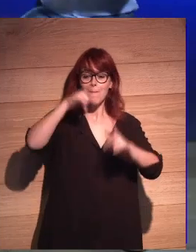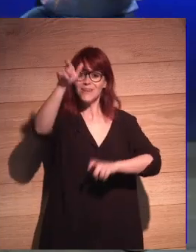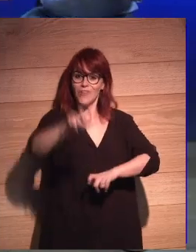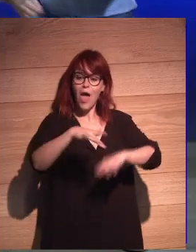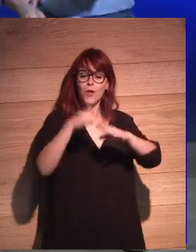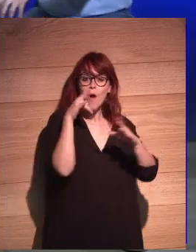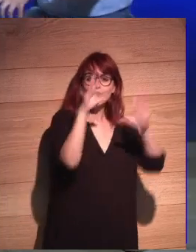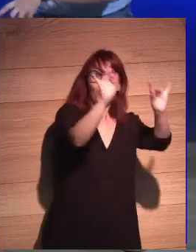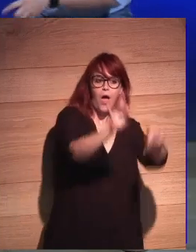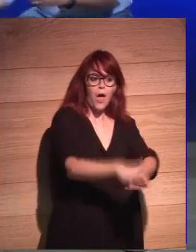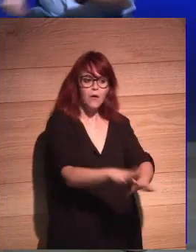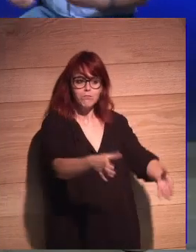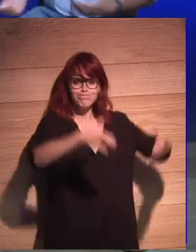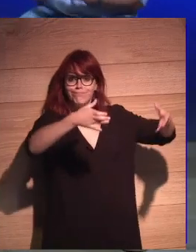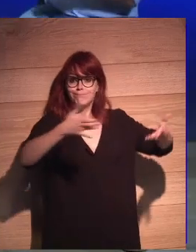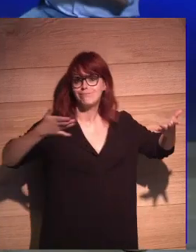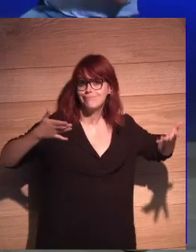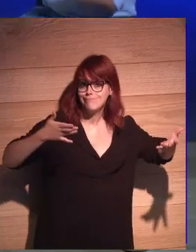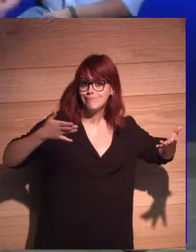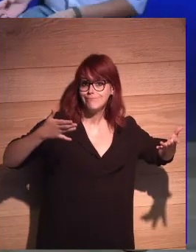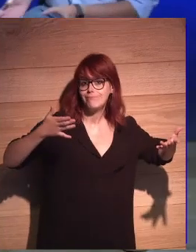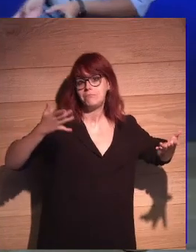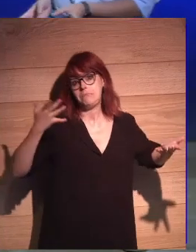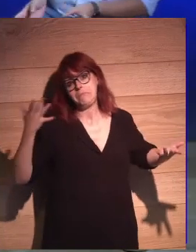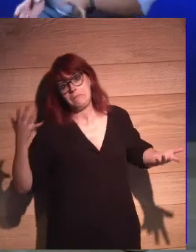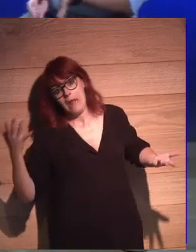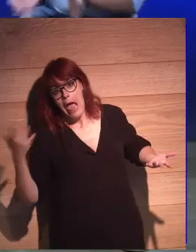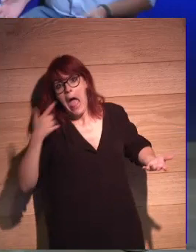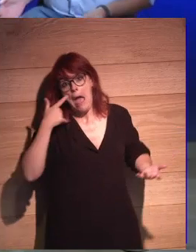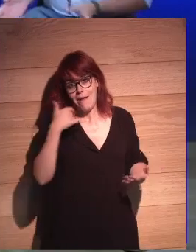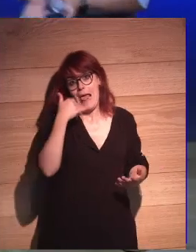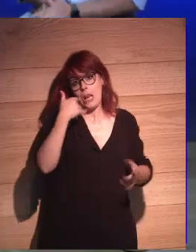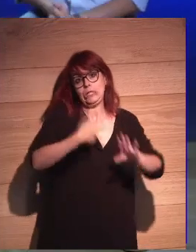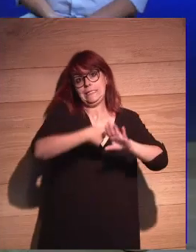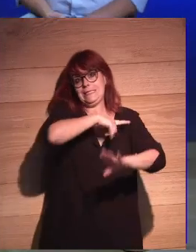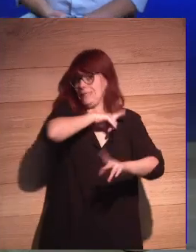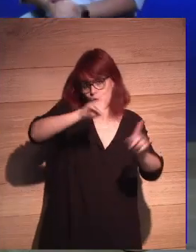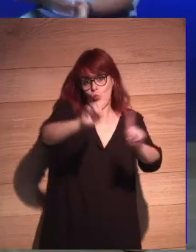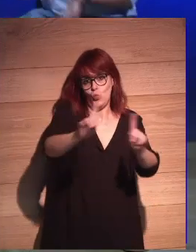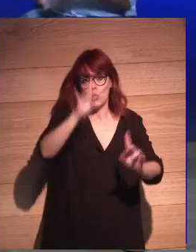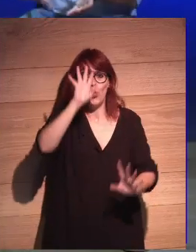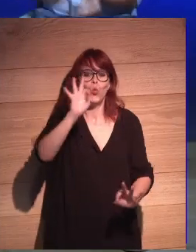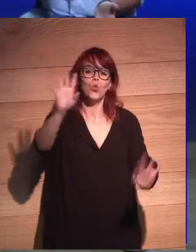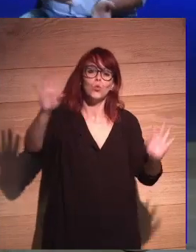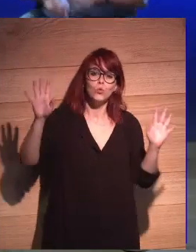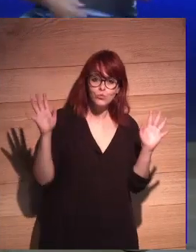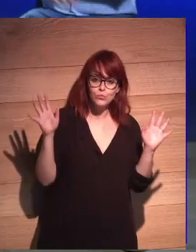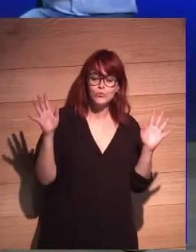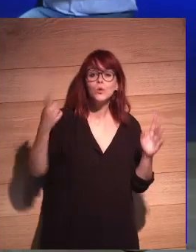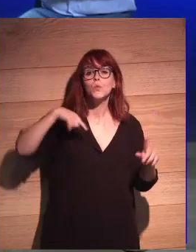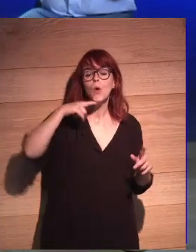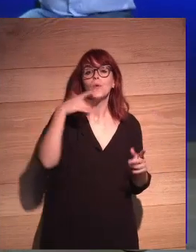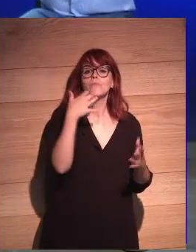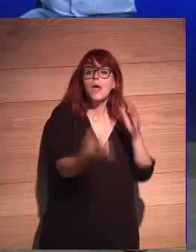Maybe they expect to talk with a character or touch a character, and we explain to them, yes, well, you can do this up to a